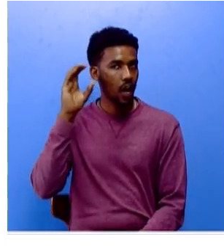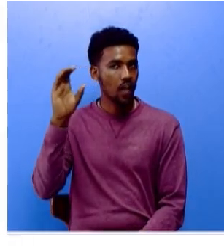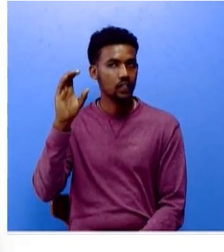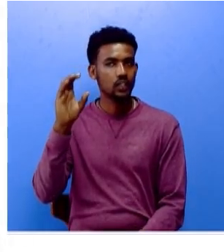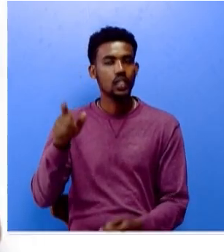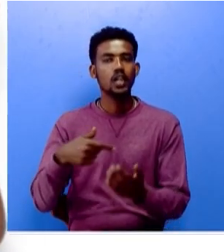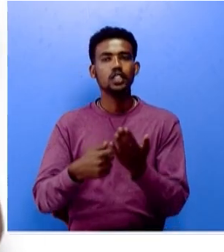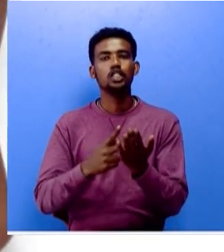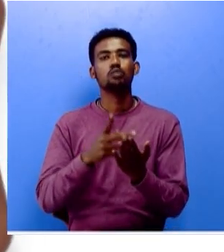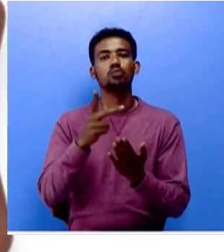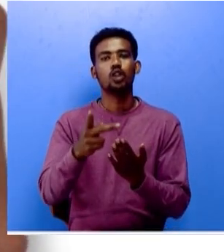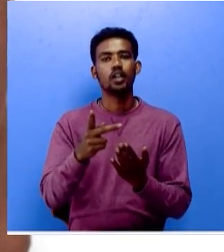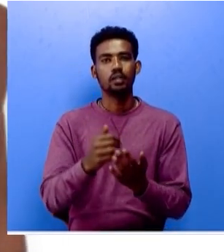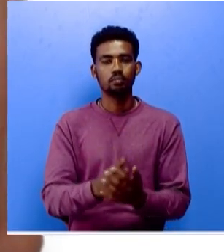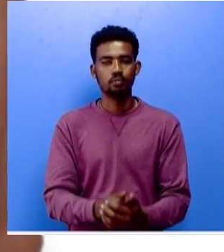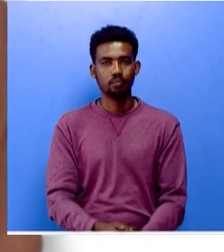this program